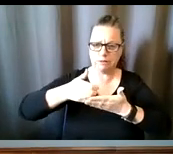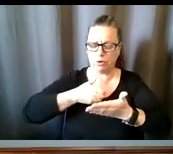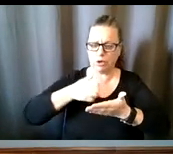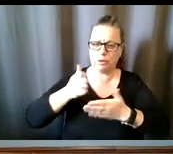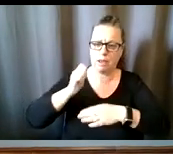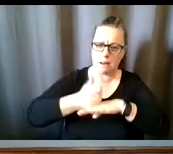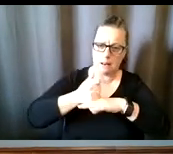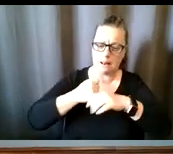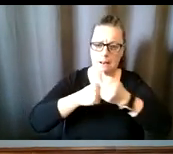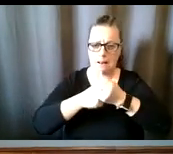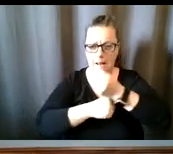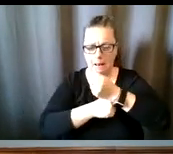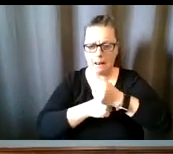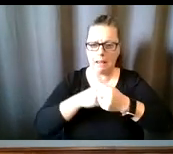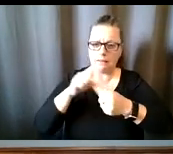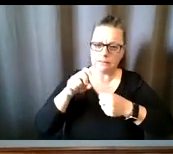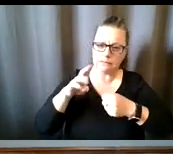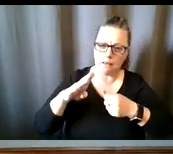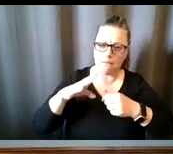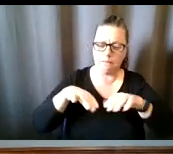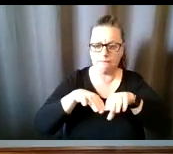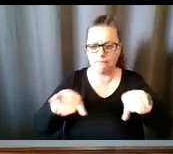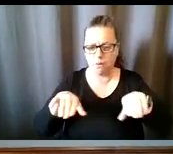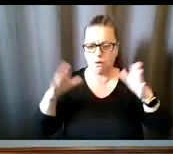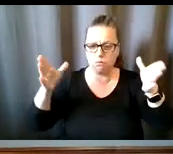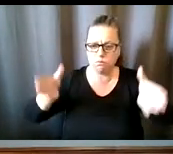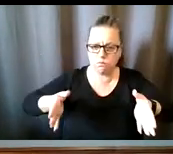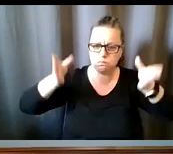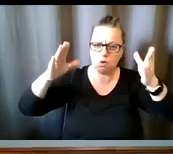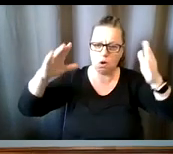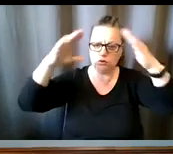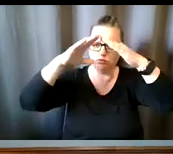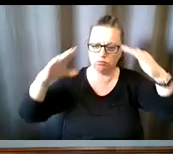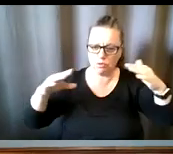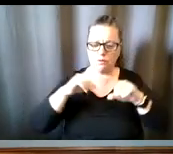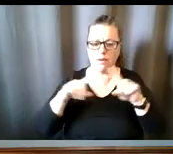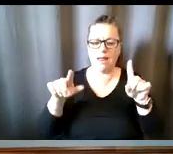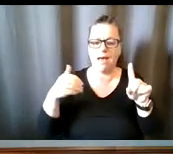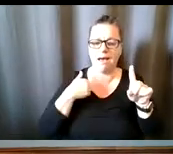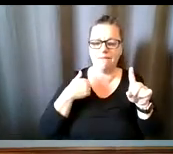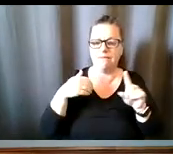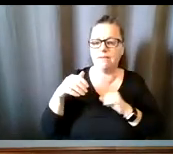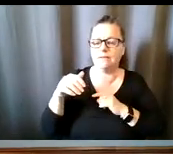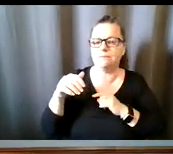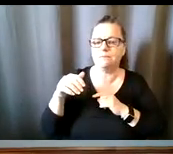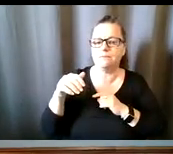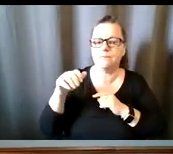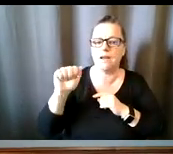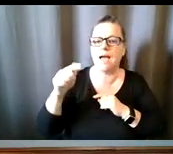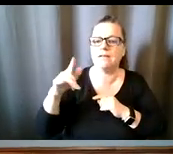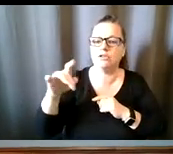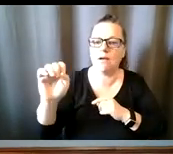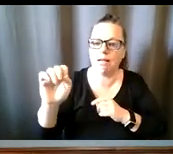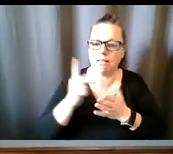put up the subfloor, and then the walls, and then the roof. But it's having this Agile project